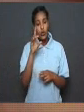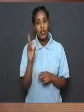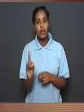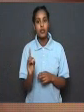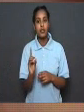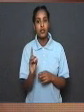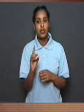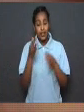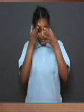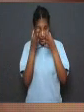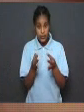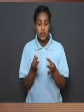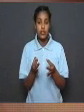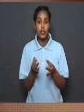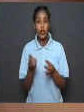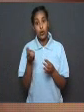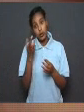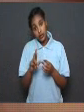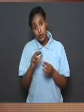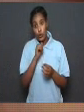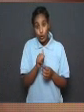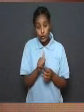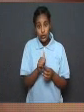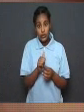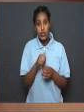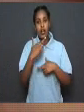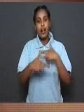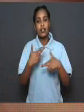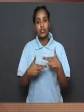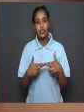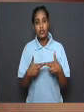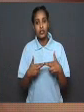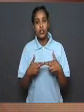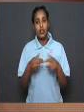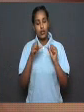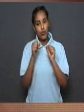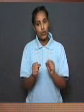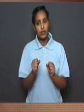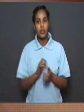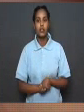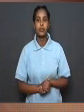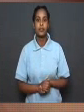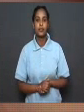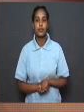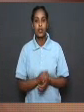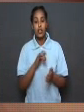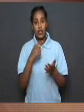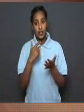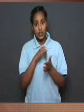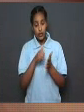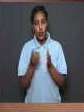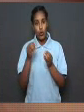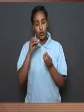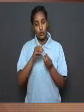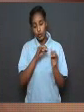thermodynamics determines whether or not a reaction is possible. It also